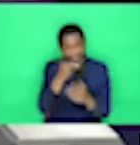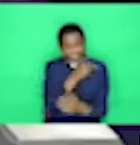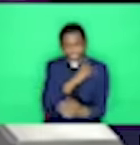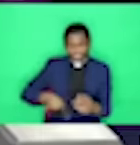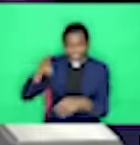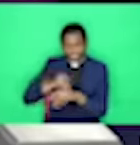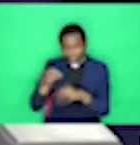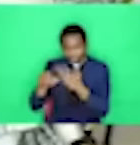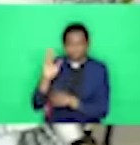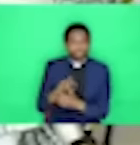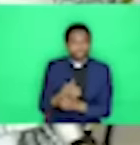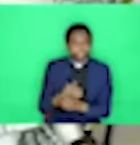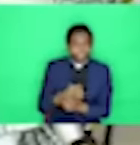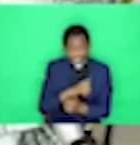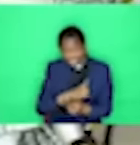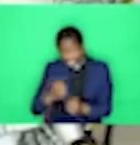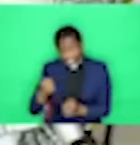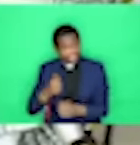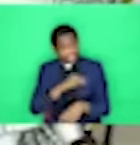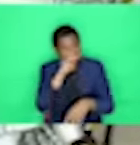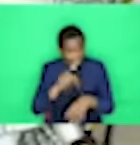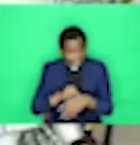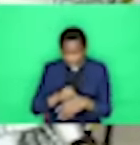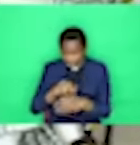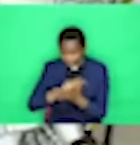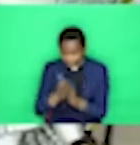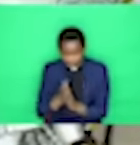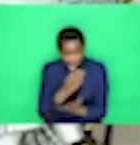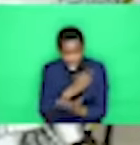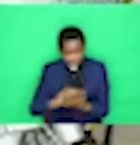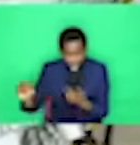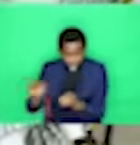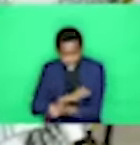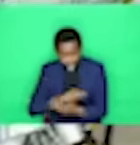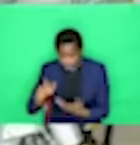Any nation perishes if its people lack